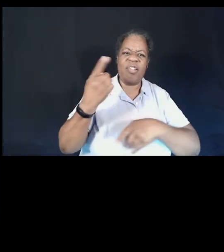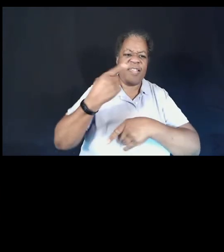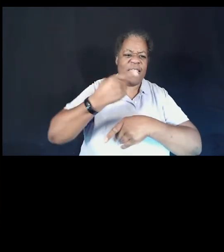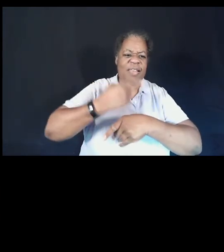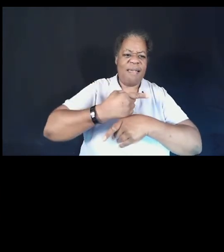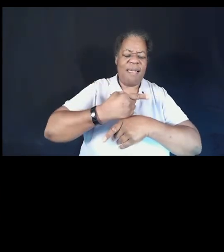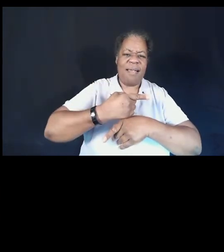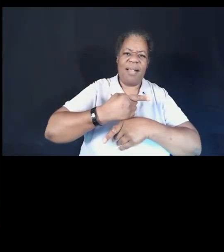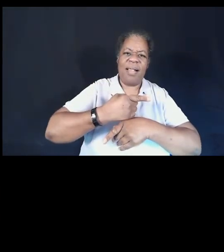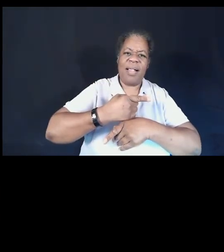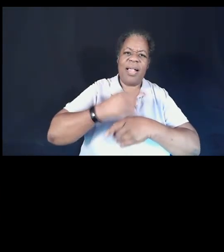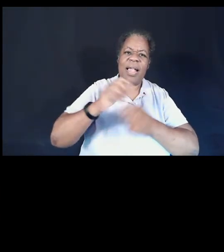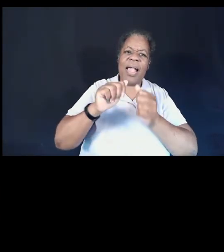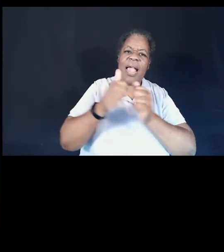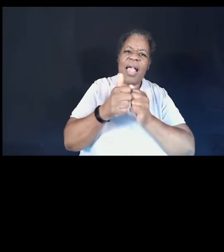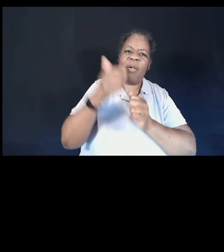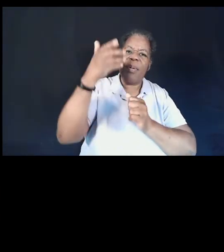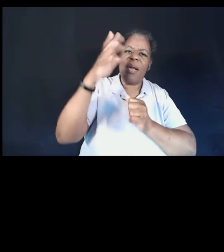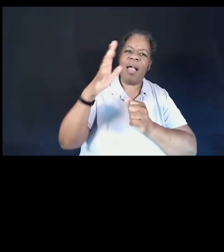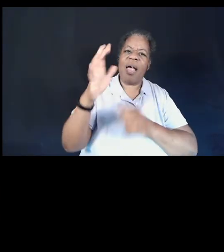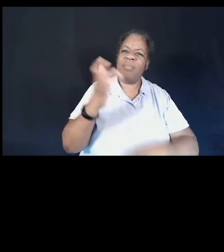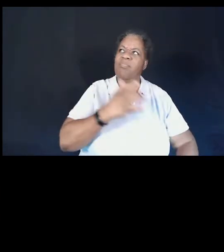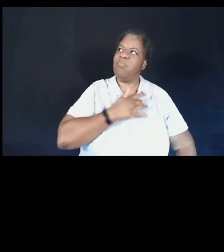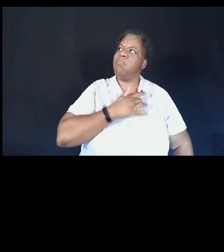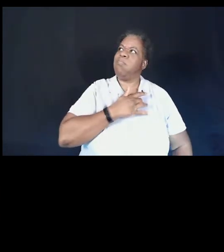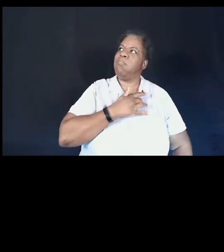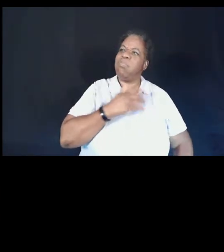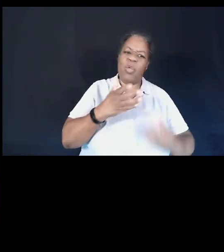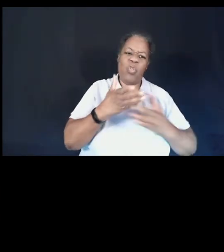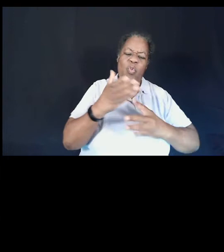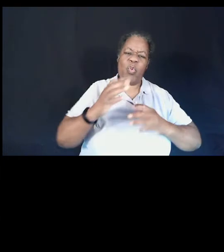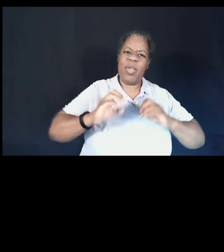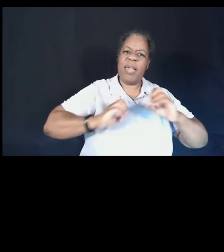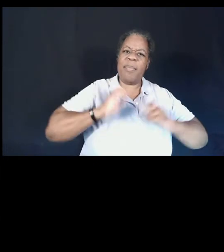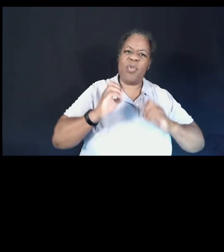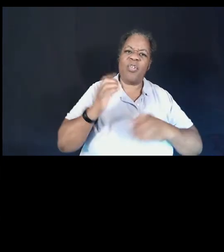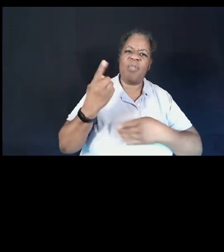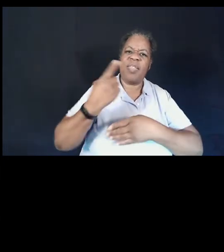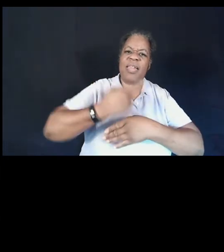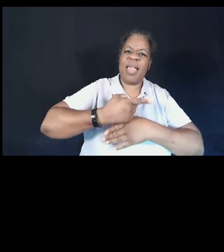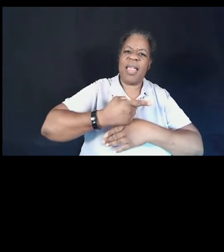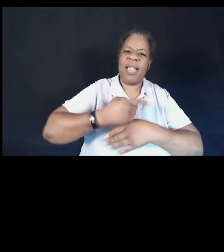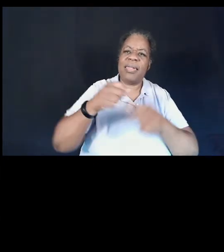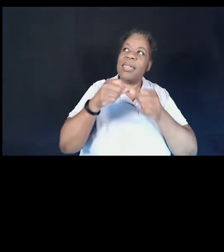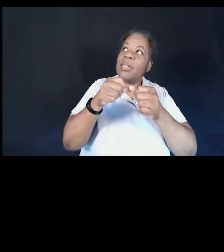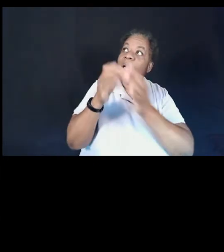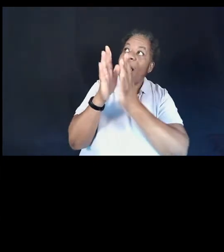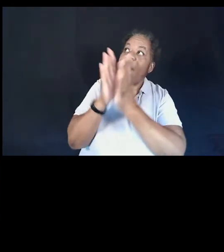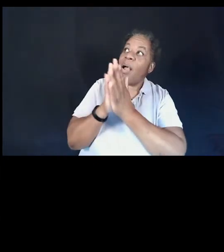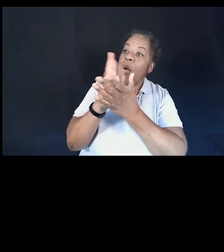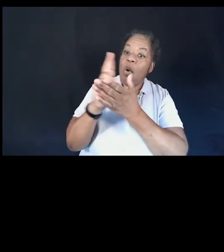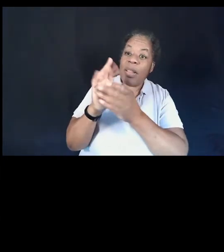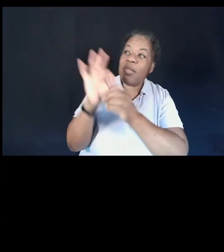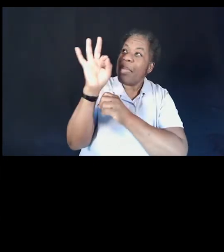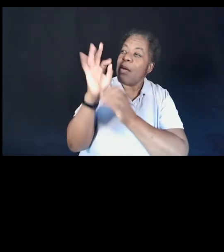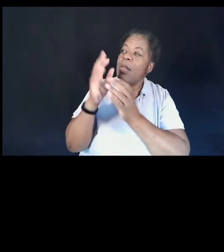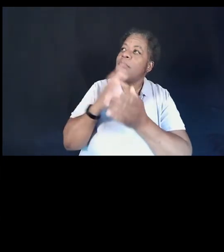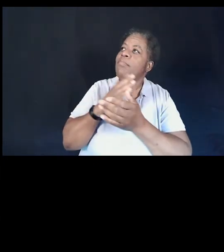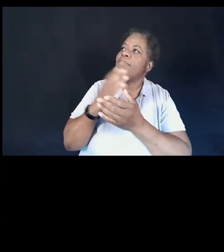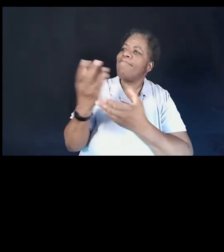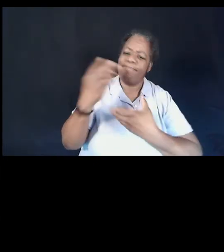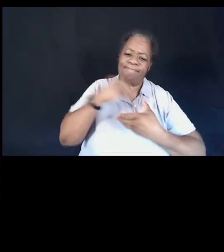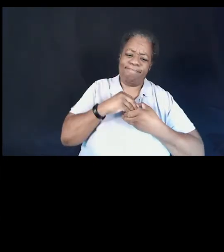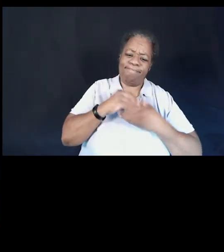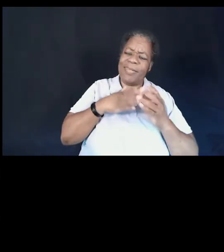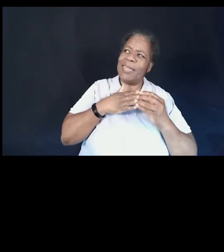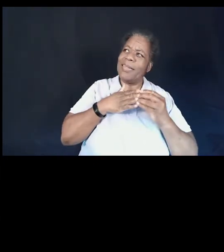might God be speaking to you through these emotions? Continue to ask the Holy Spirit to guide you, and try to